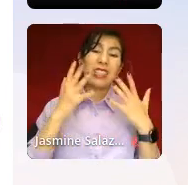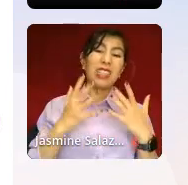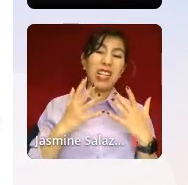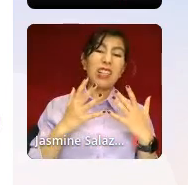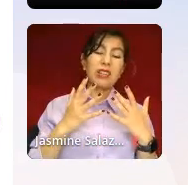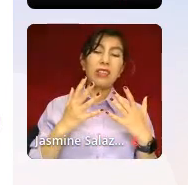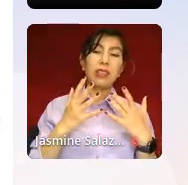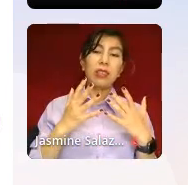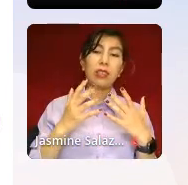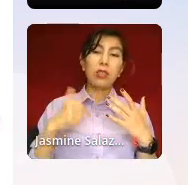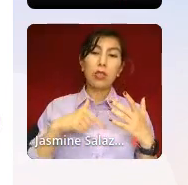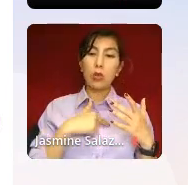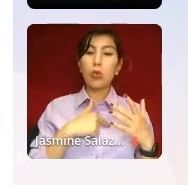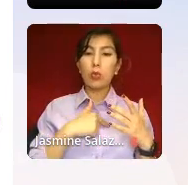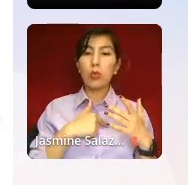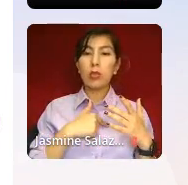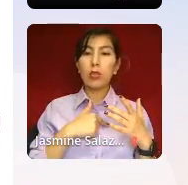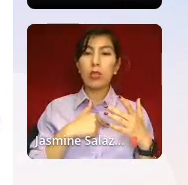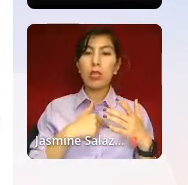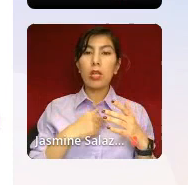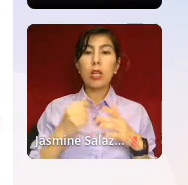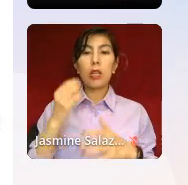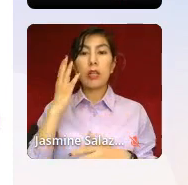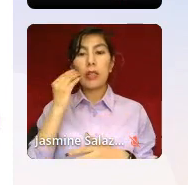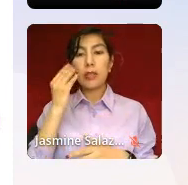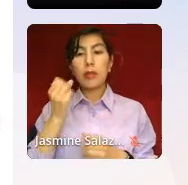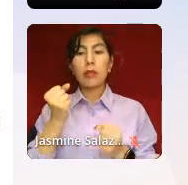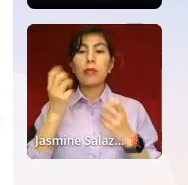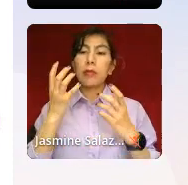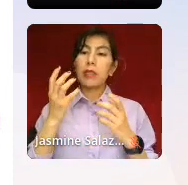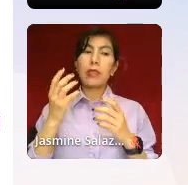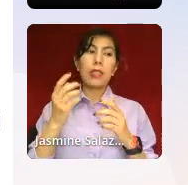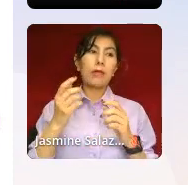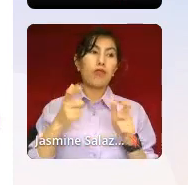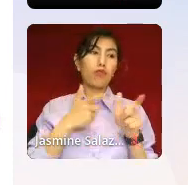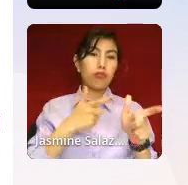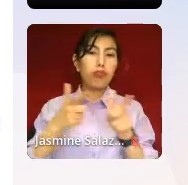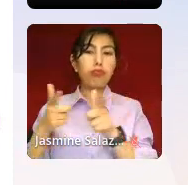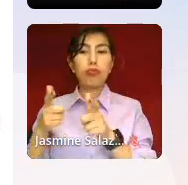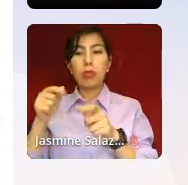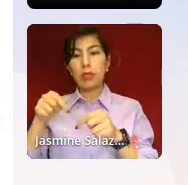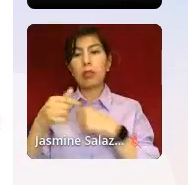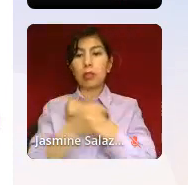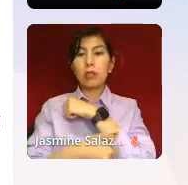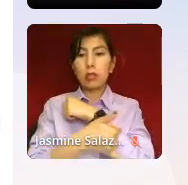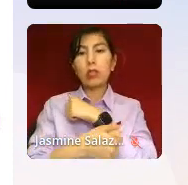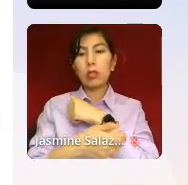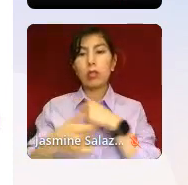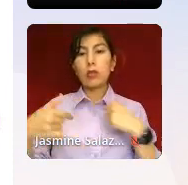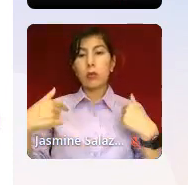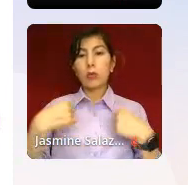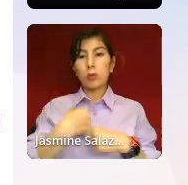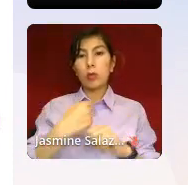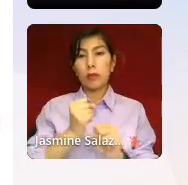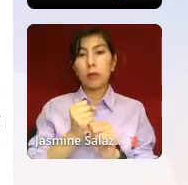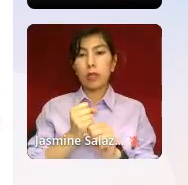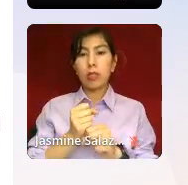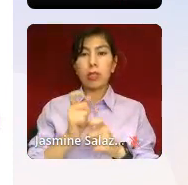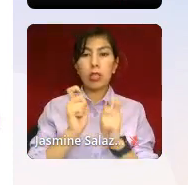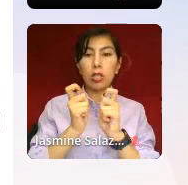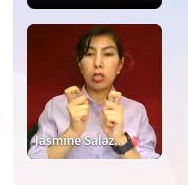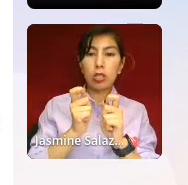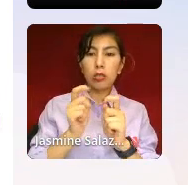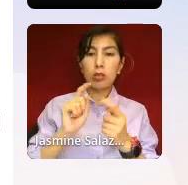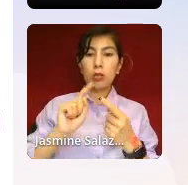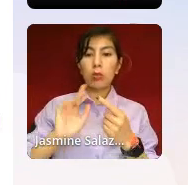that we are experiencing so many mass shootings across this country, we have made an adjustment to our